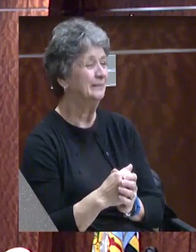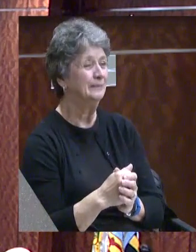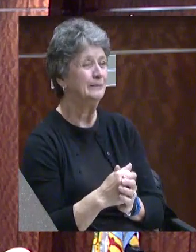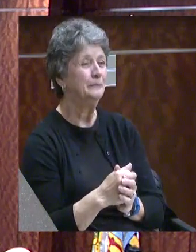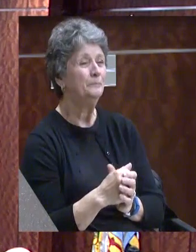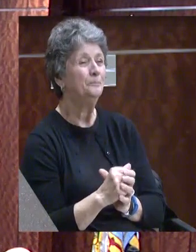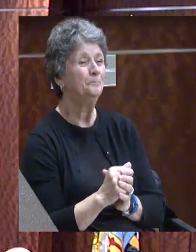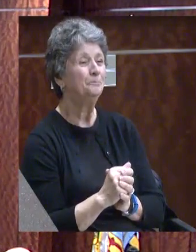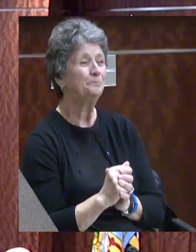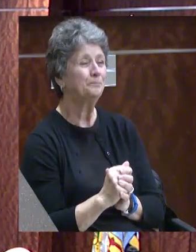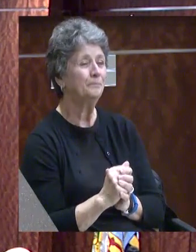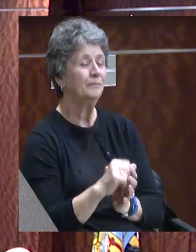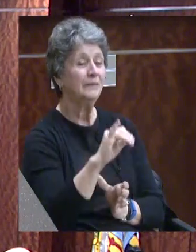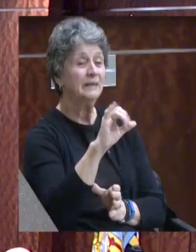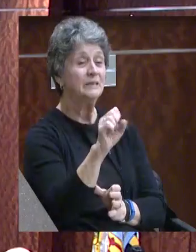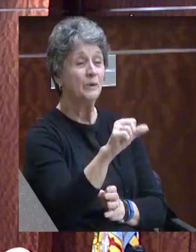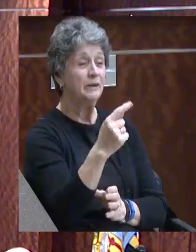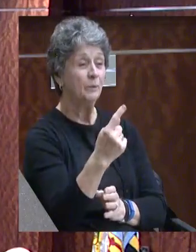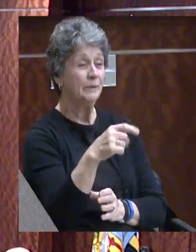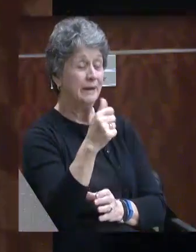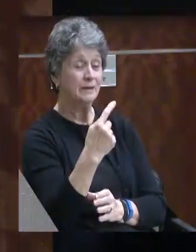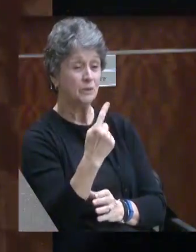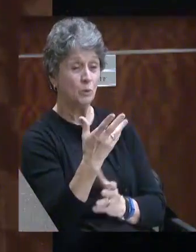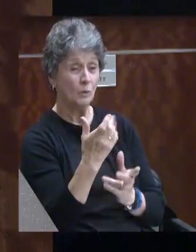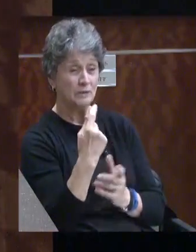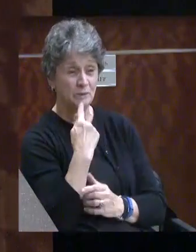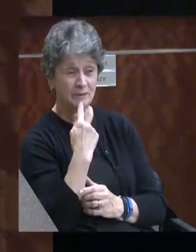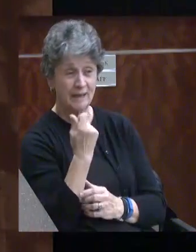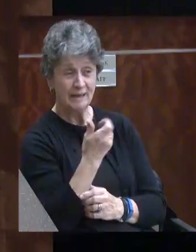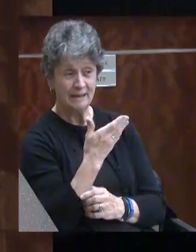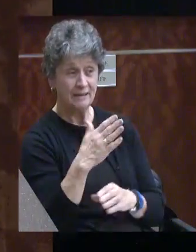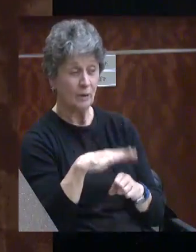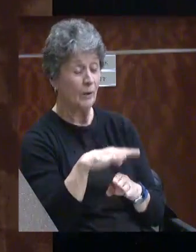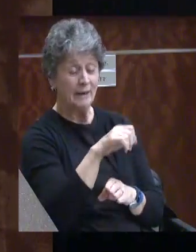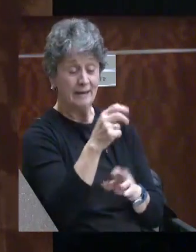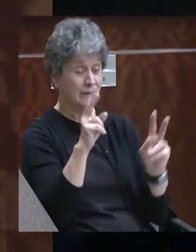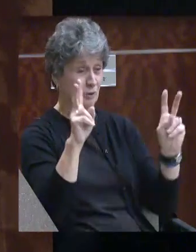Okay, is there anyone else wishing to speak on any topic whatsoever?